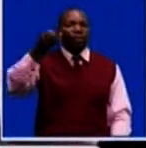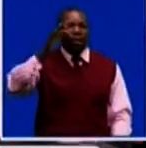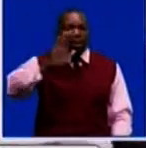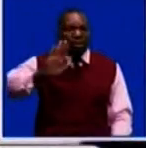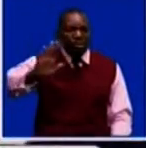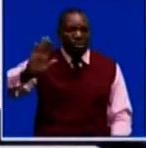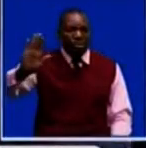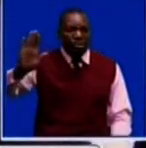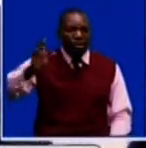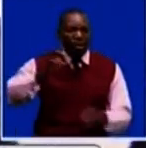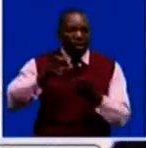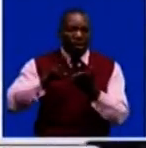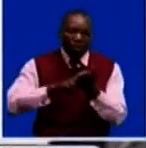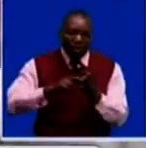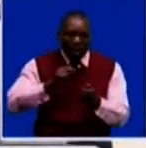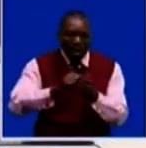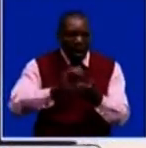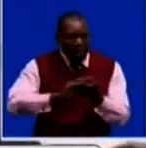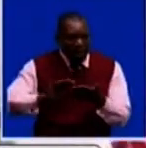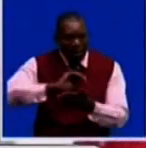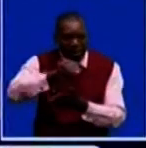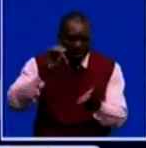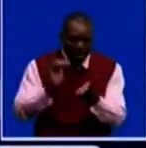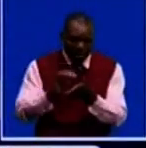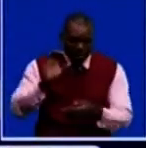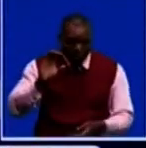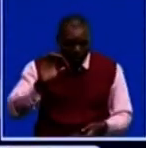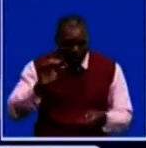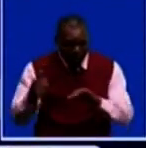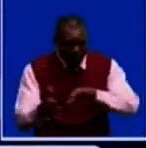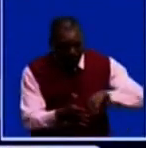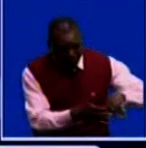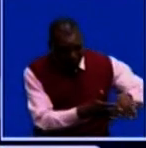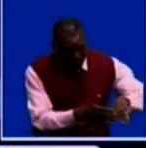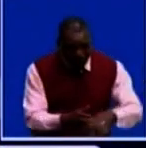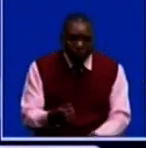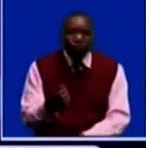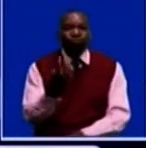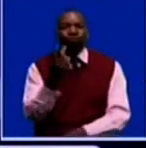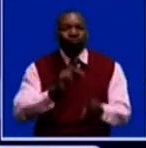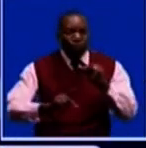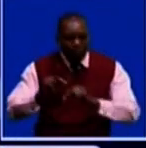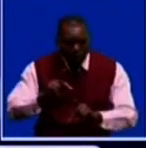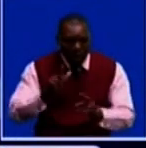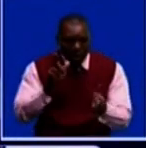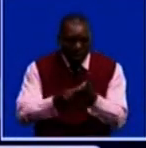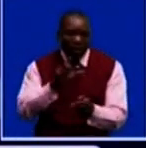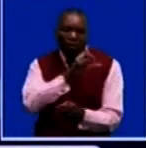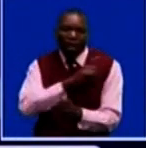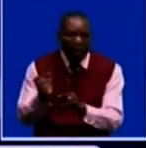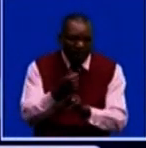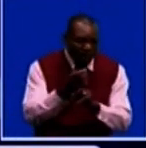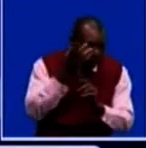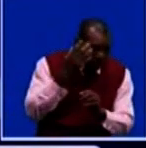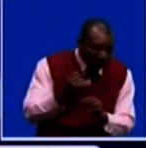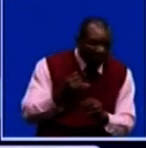Chioni, reporting in Kabwe, Central Province. Police in Lusaka have apprehended 2 people in connection